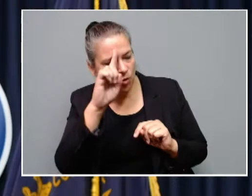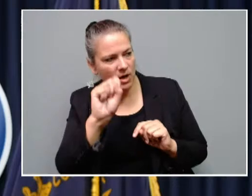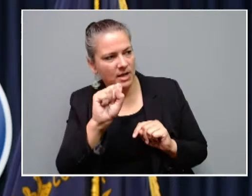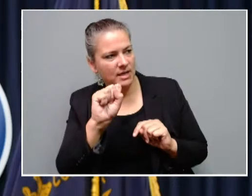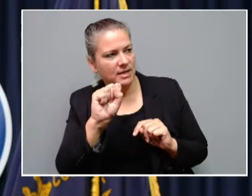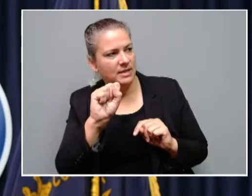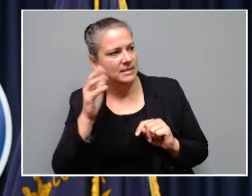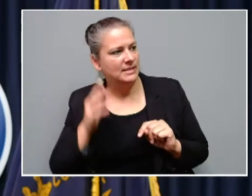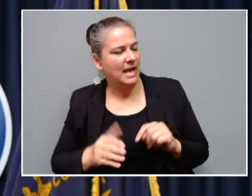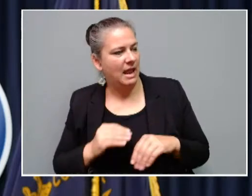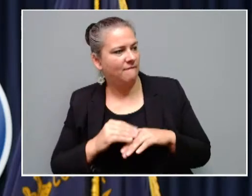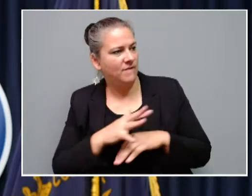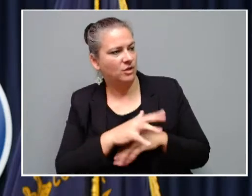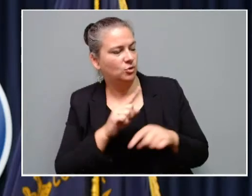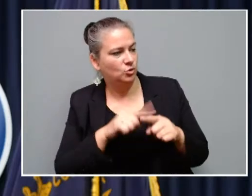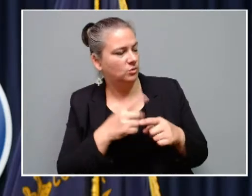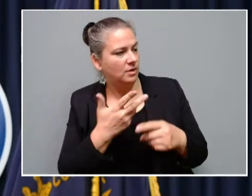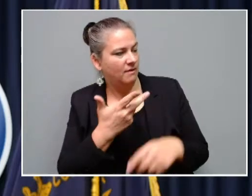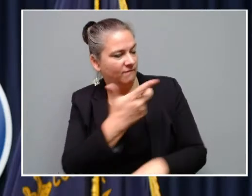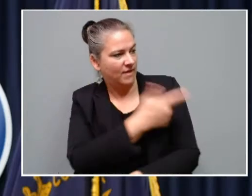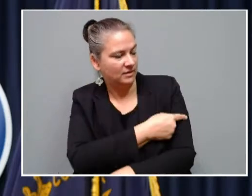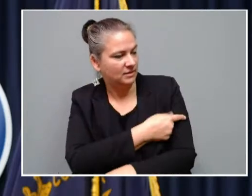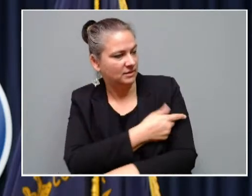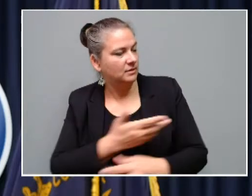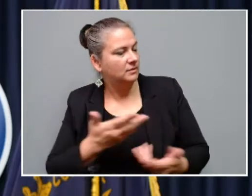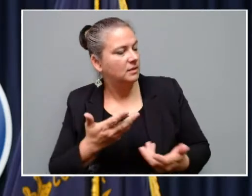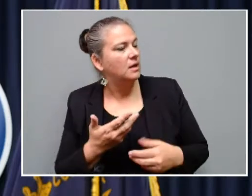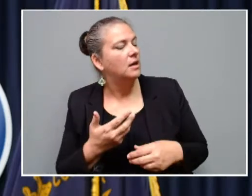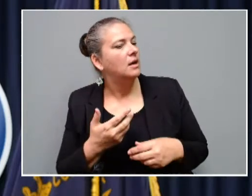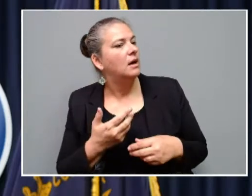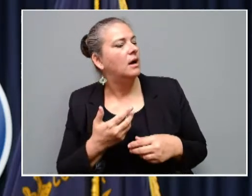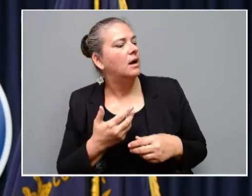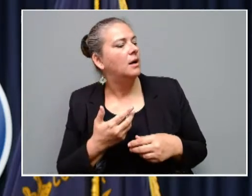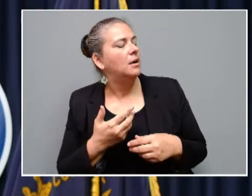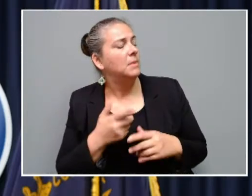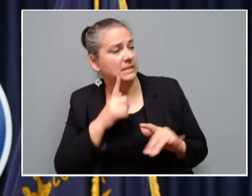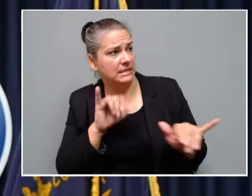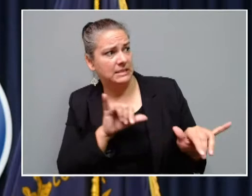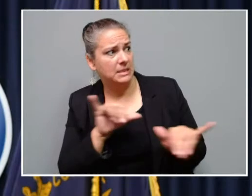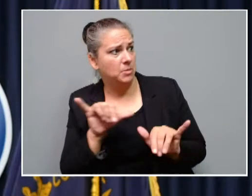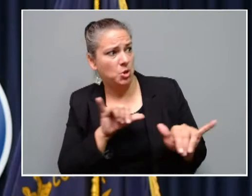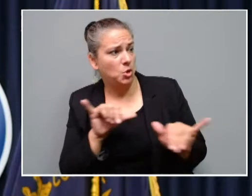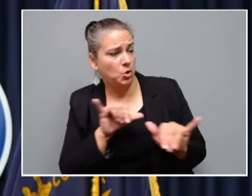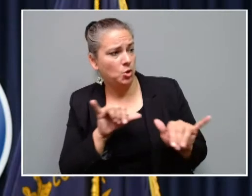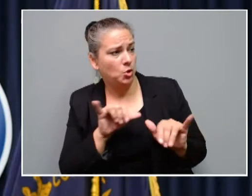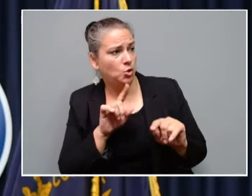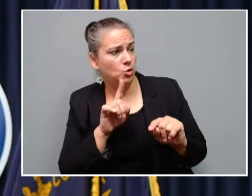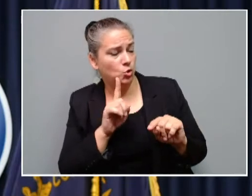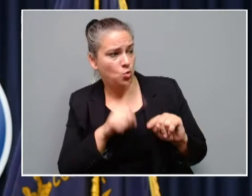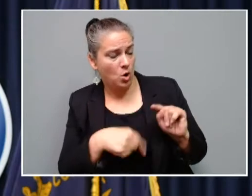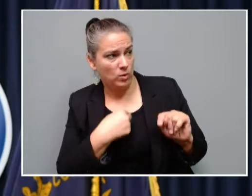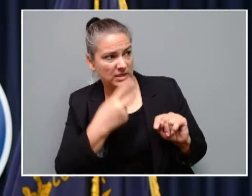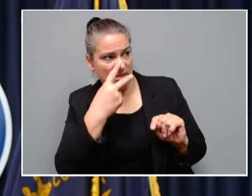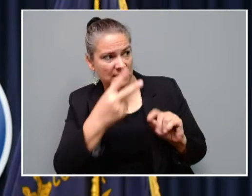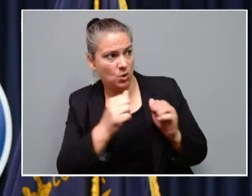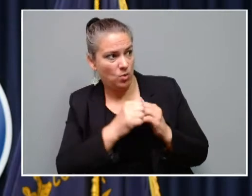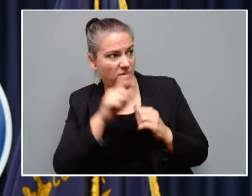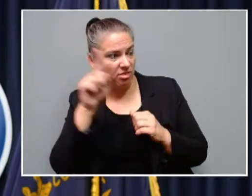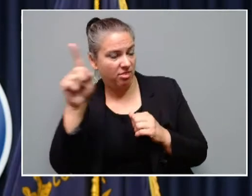vaccine? And at what point I guess, is it similar to what we were seeing in some adults? Thank